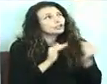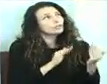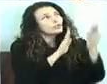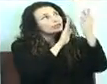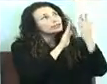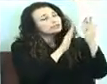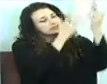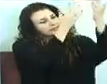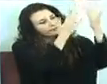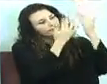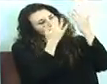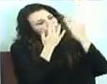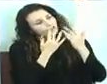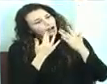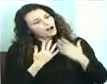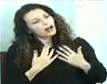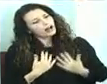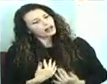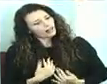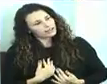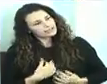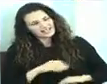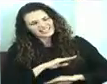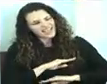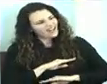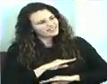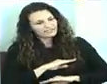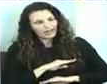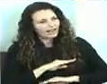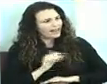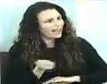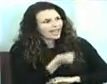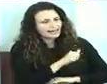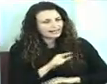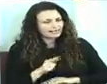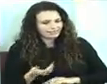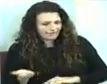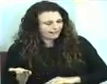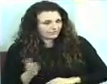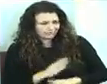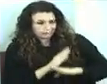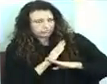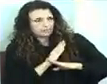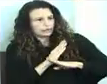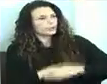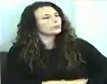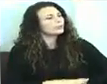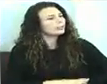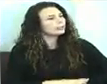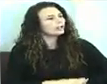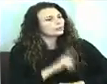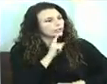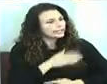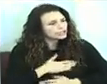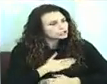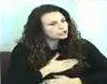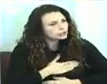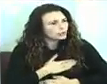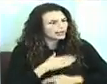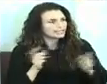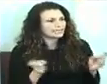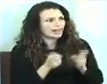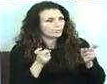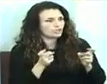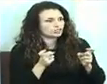us. May we set aside anything that would hinder us to enjoy this celebration